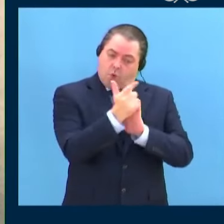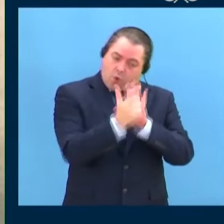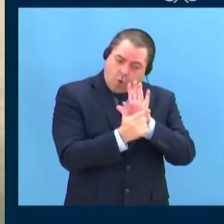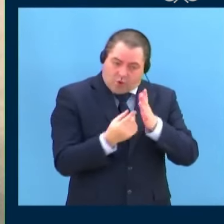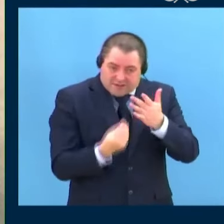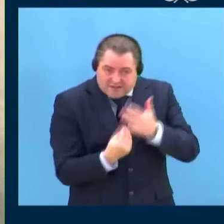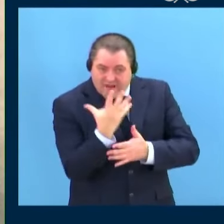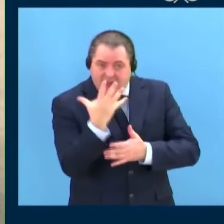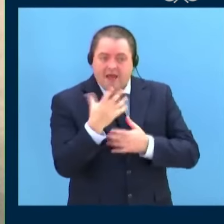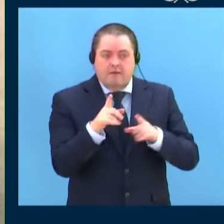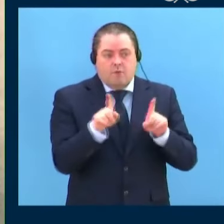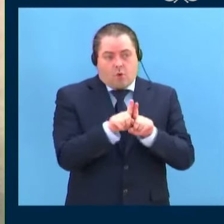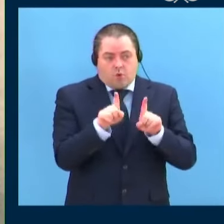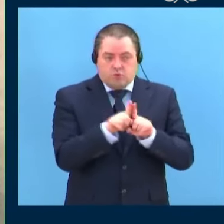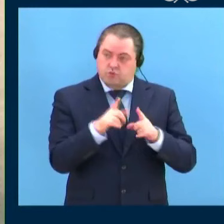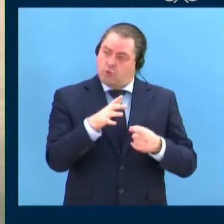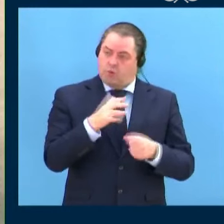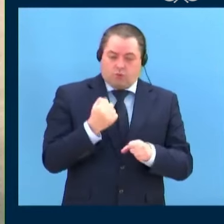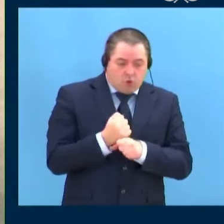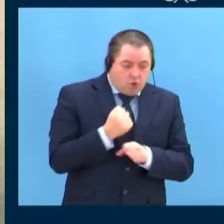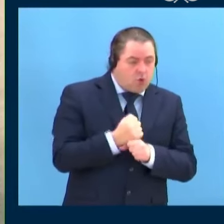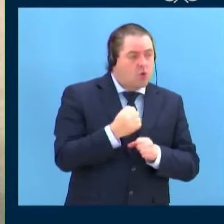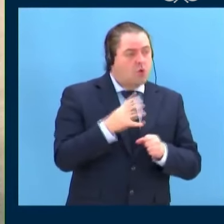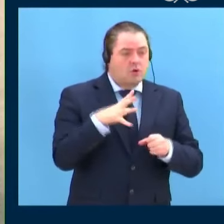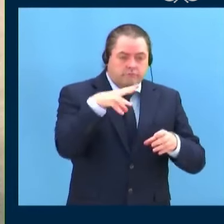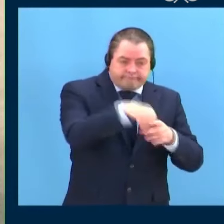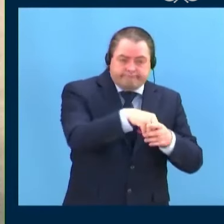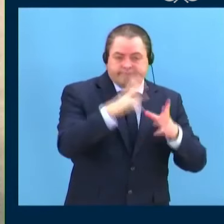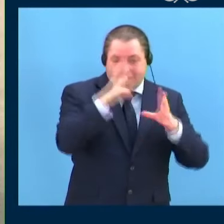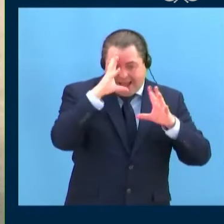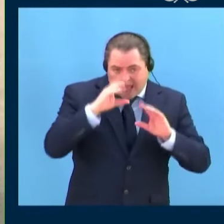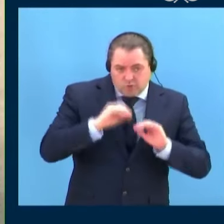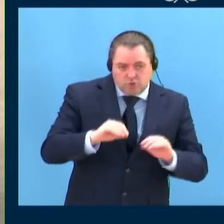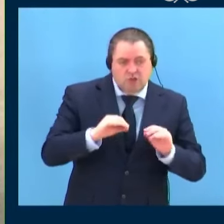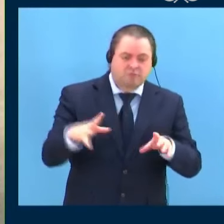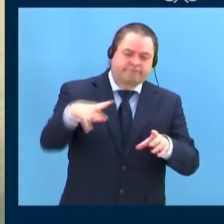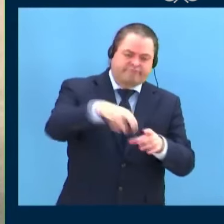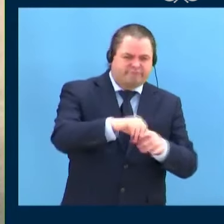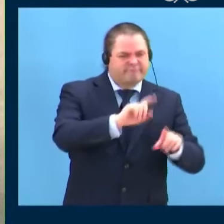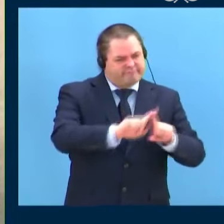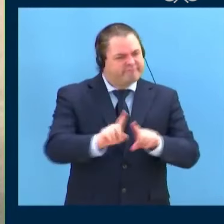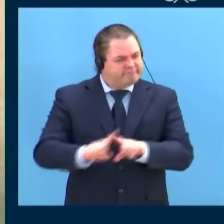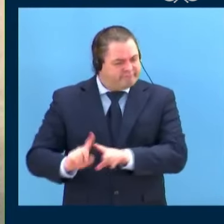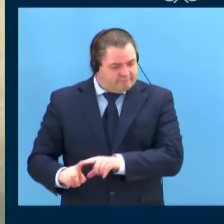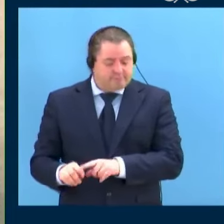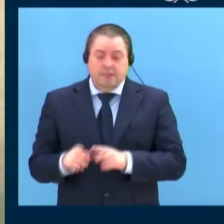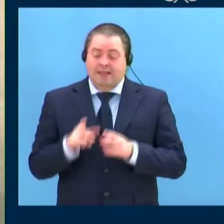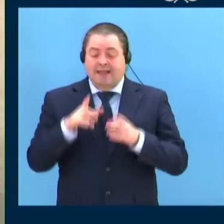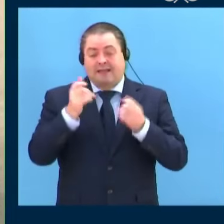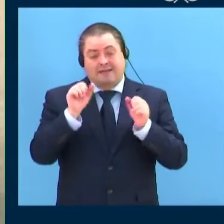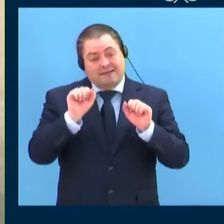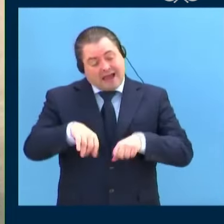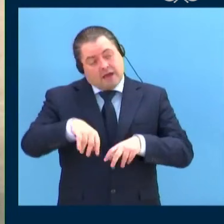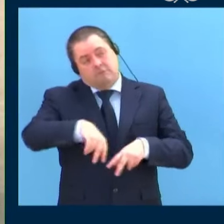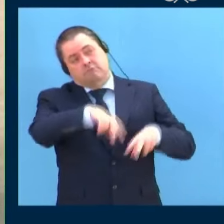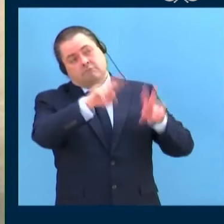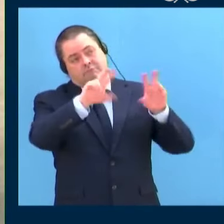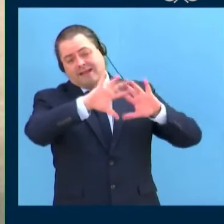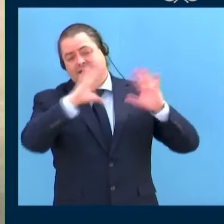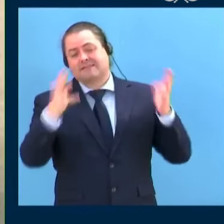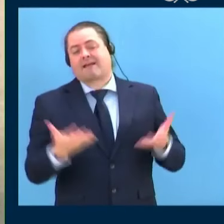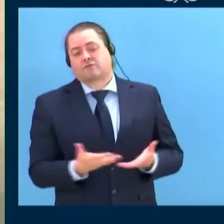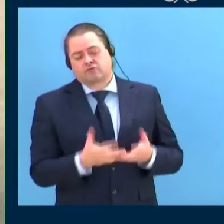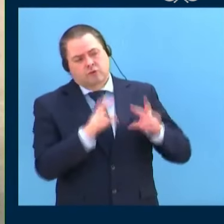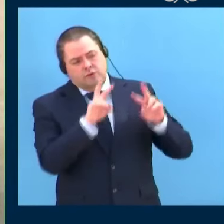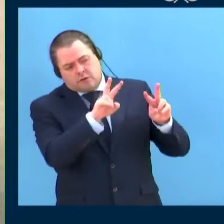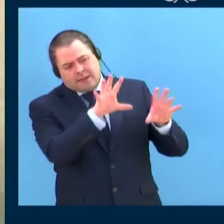of socioeconomic policies. They can also look to international law and global policy that is inclusive of minorities to